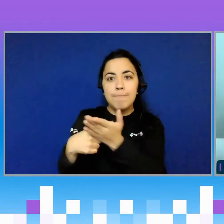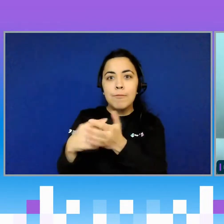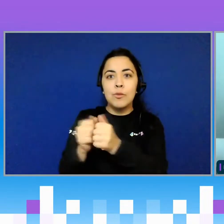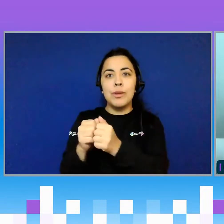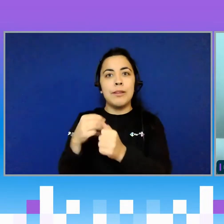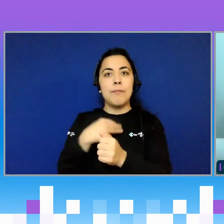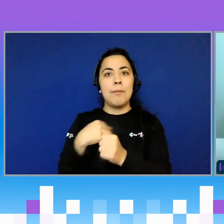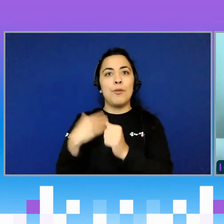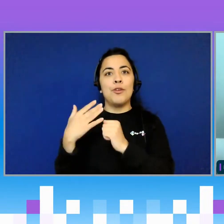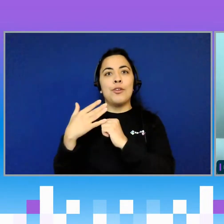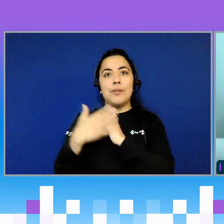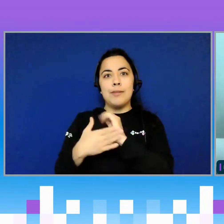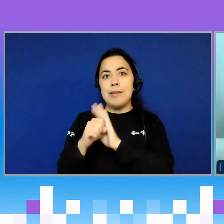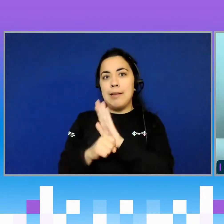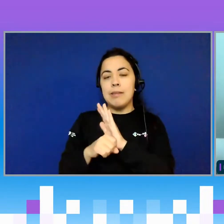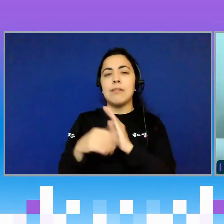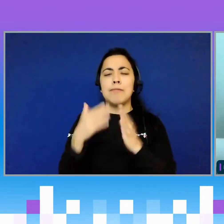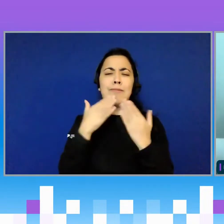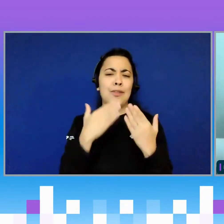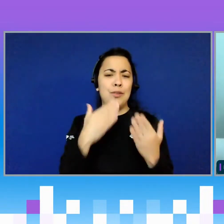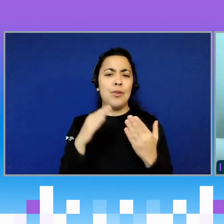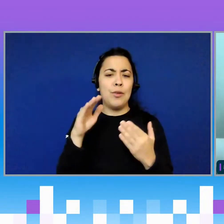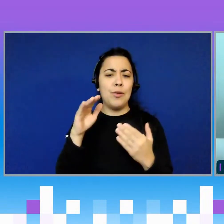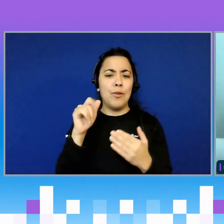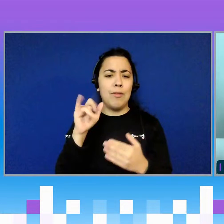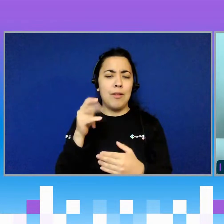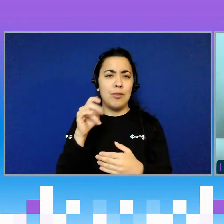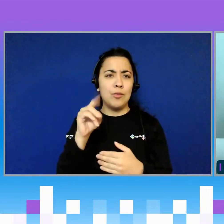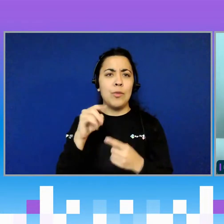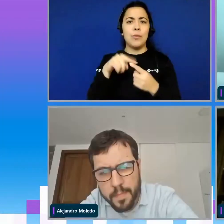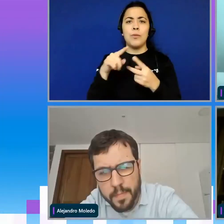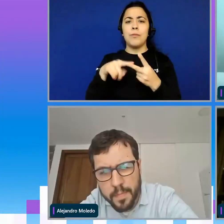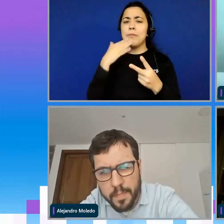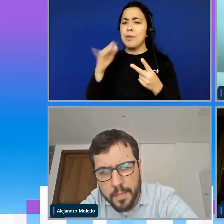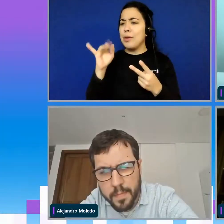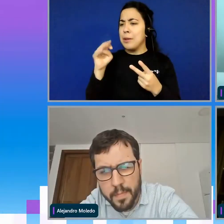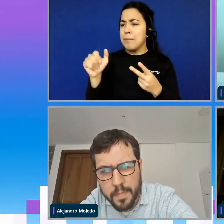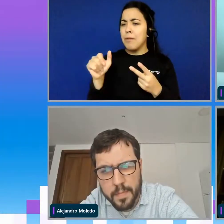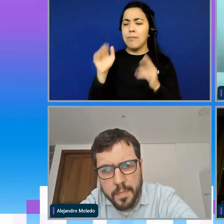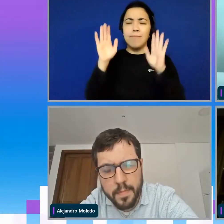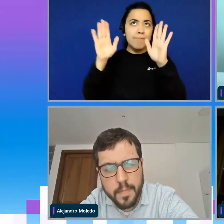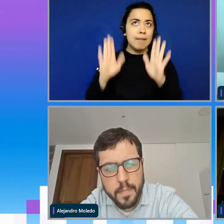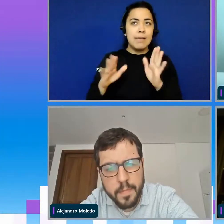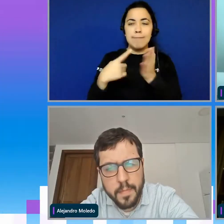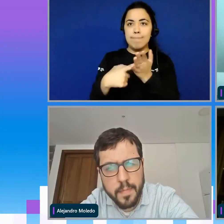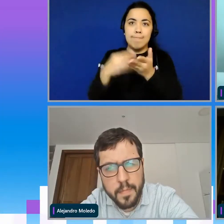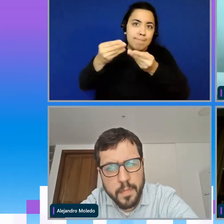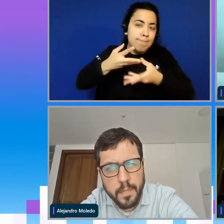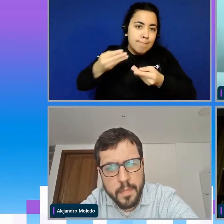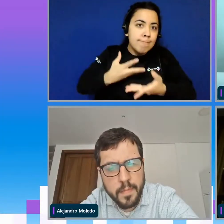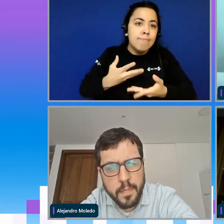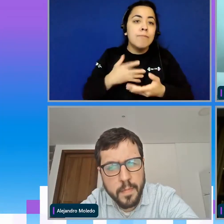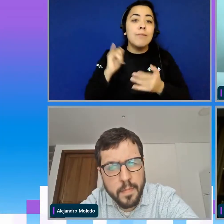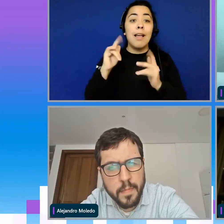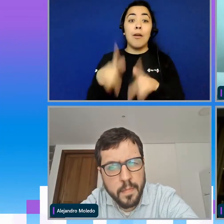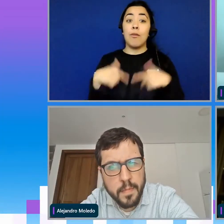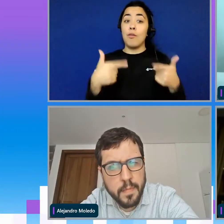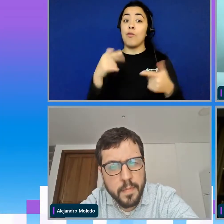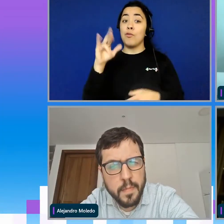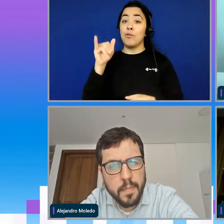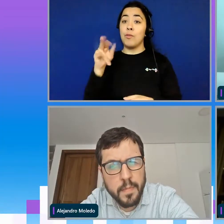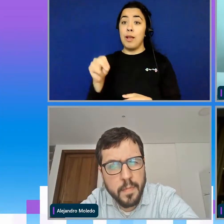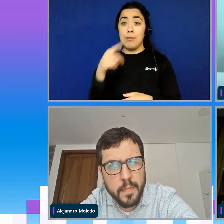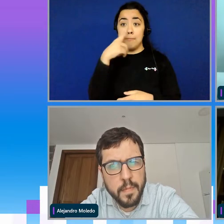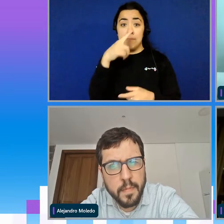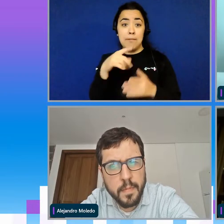Alejandro and Ima, for all this amazing information about the EAA. We're going to turn now to Ryan, who's going to help us lead us